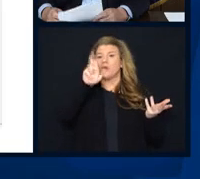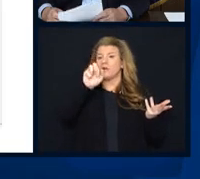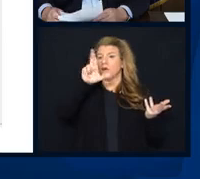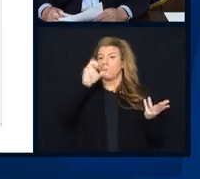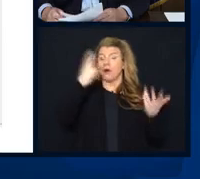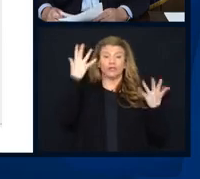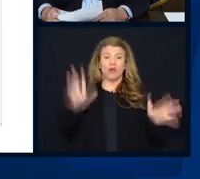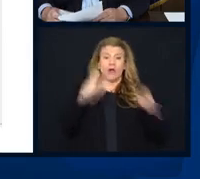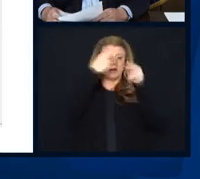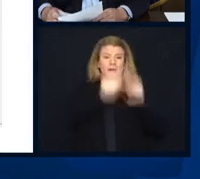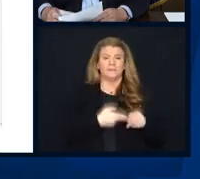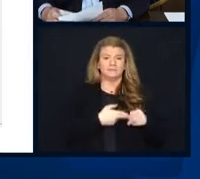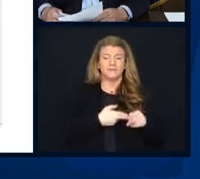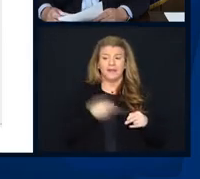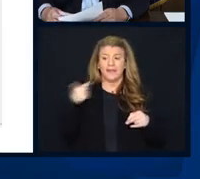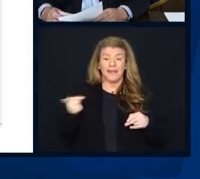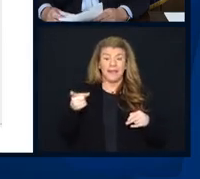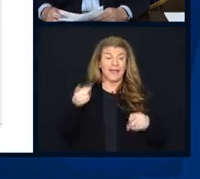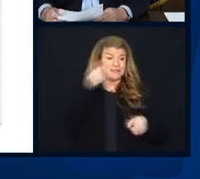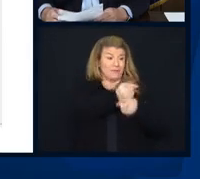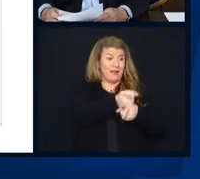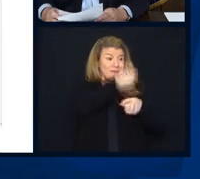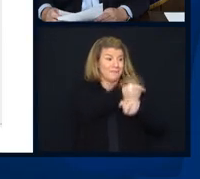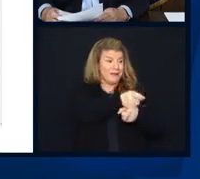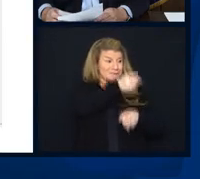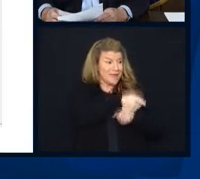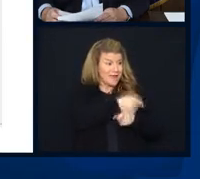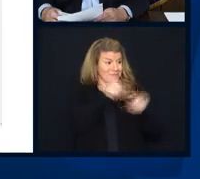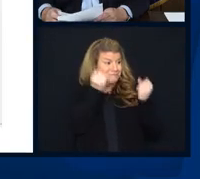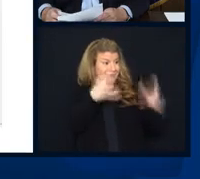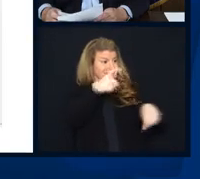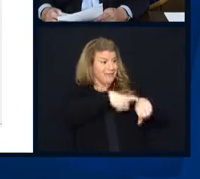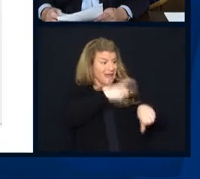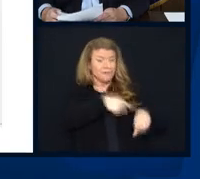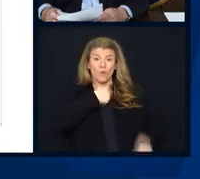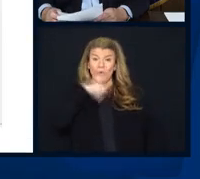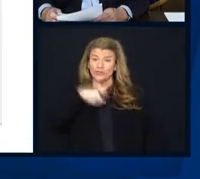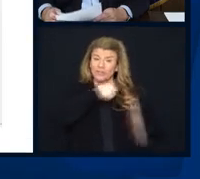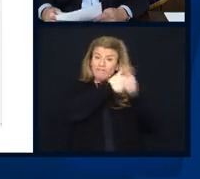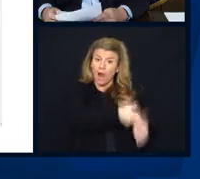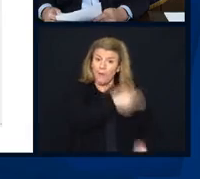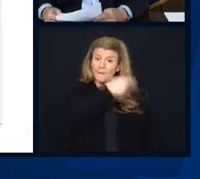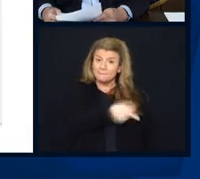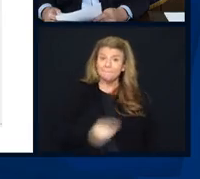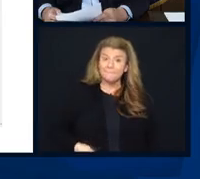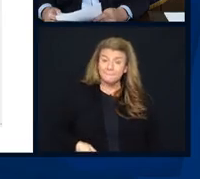I mean, how many times has it got to be right for us not to listen to him? You know, but